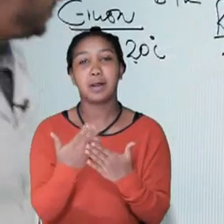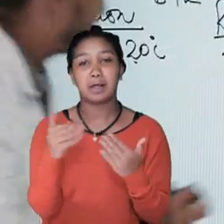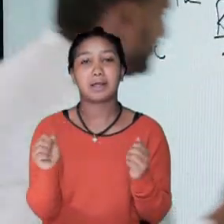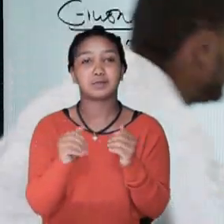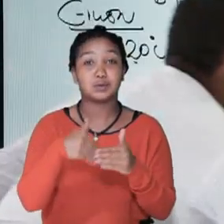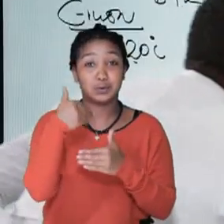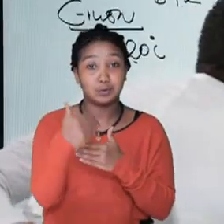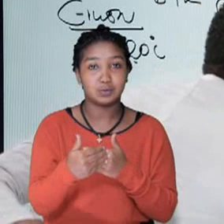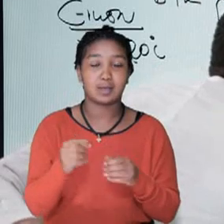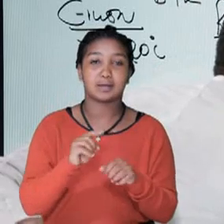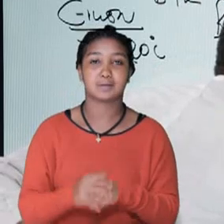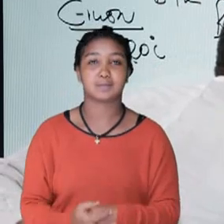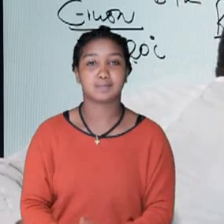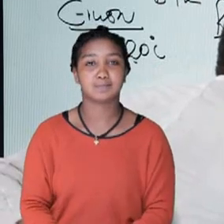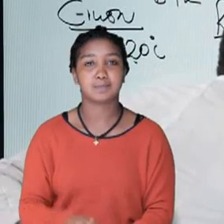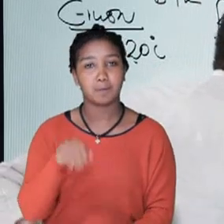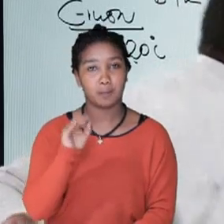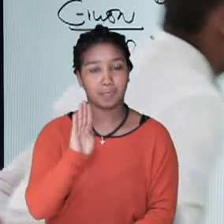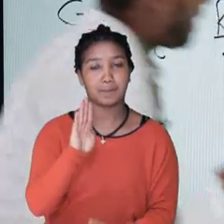one. B.